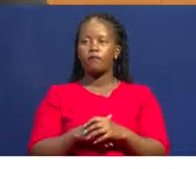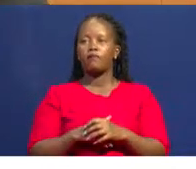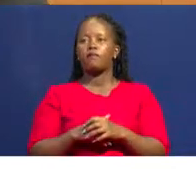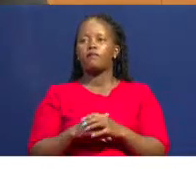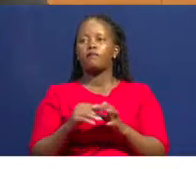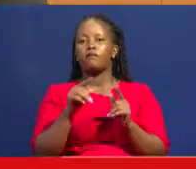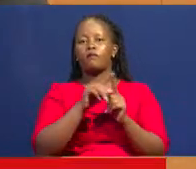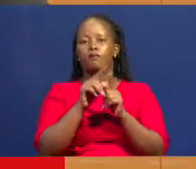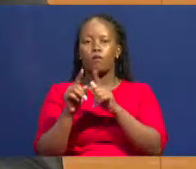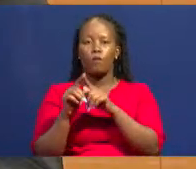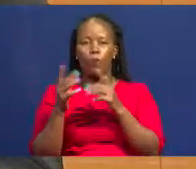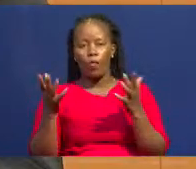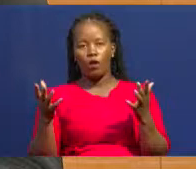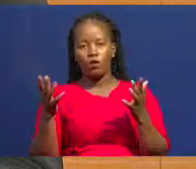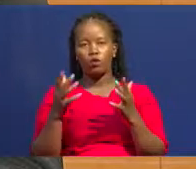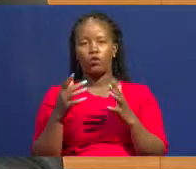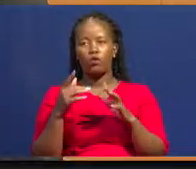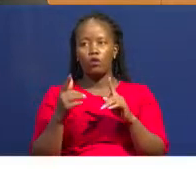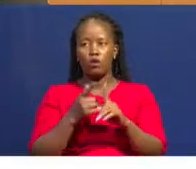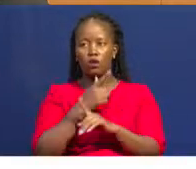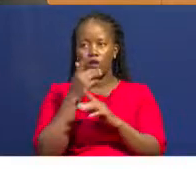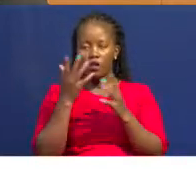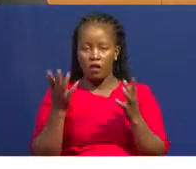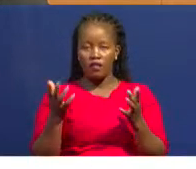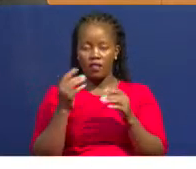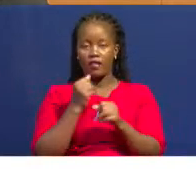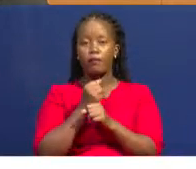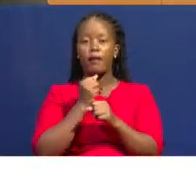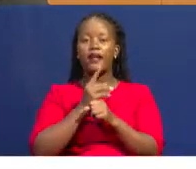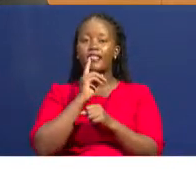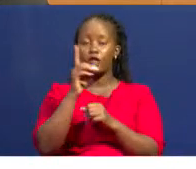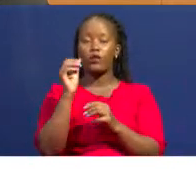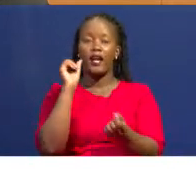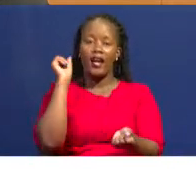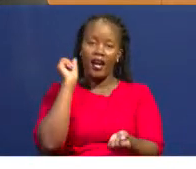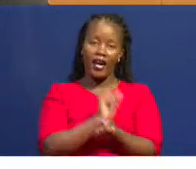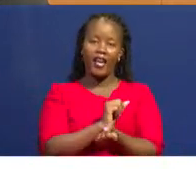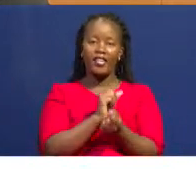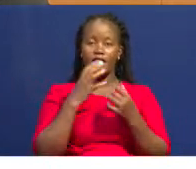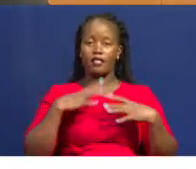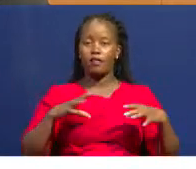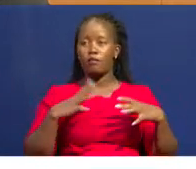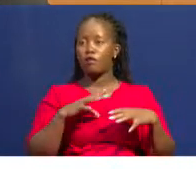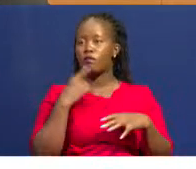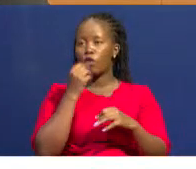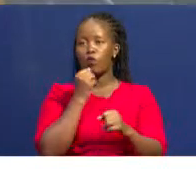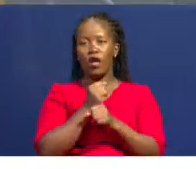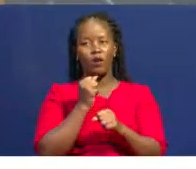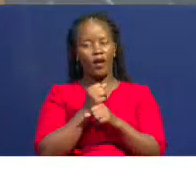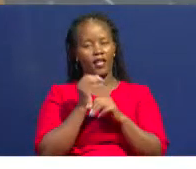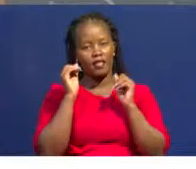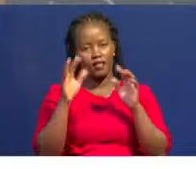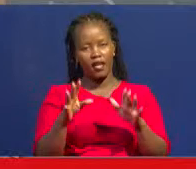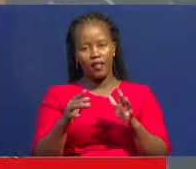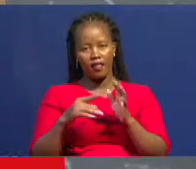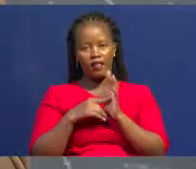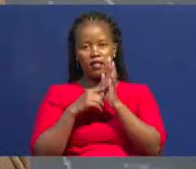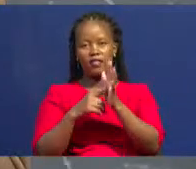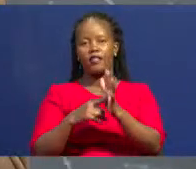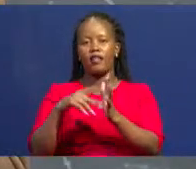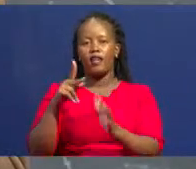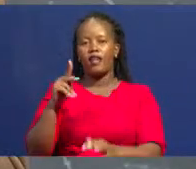And also we start prosecuting people who are not doing their job, like Kenya. When you